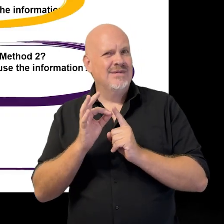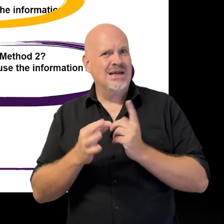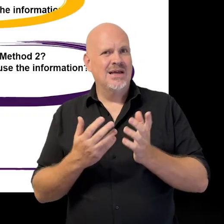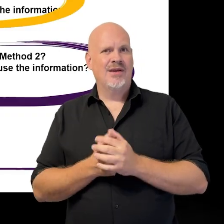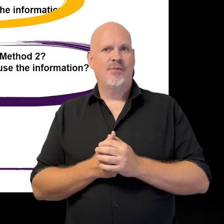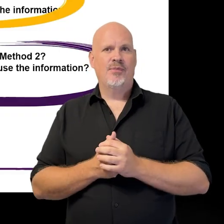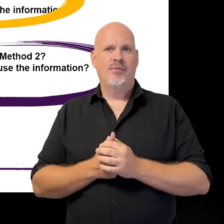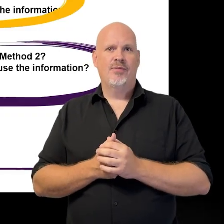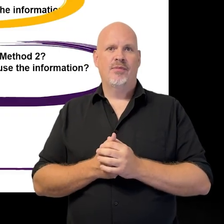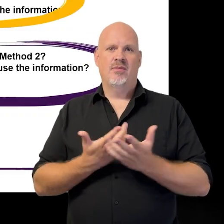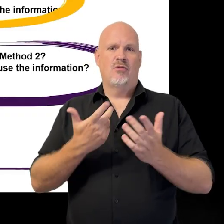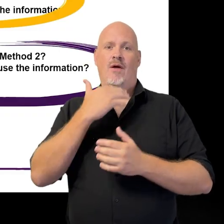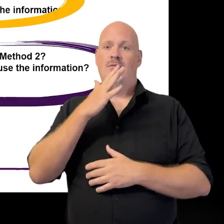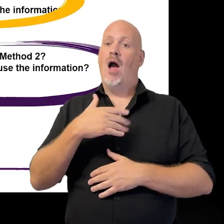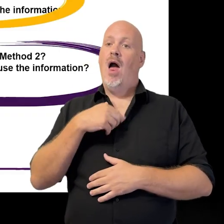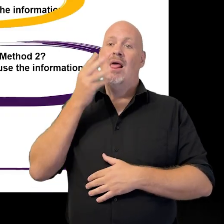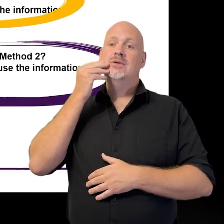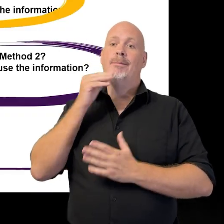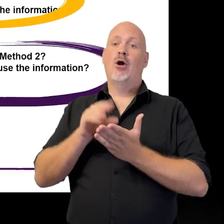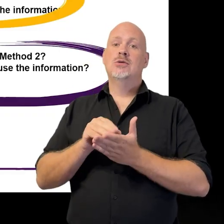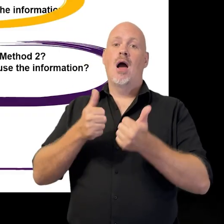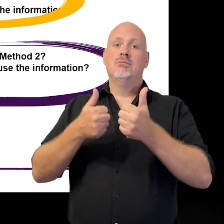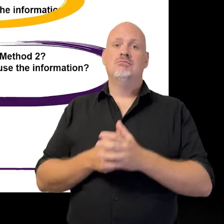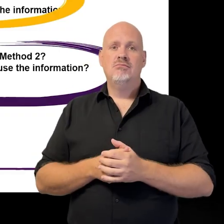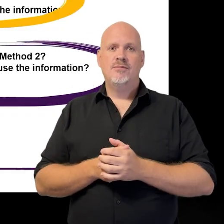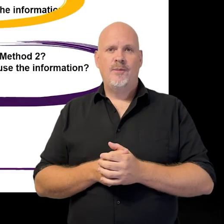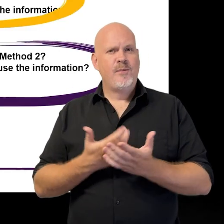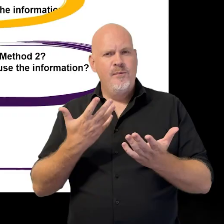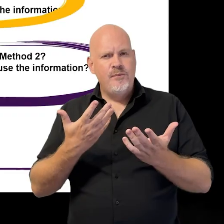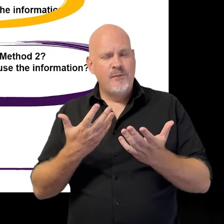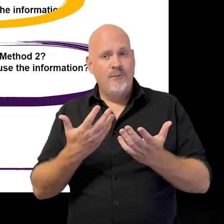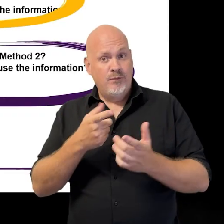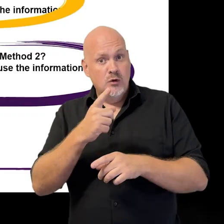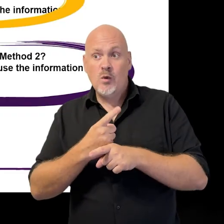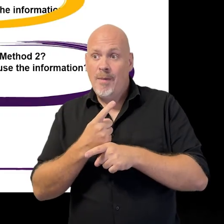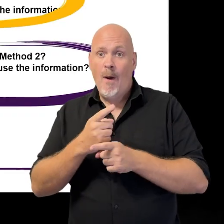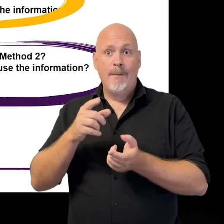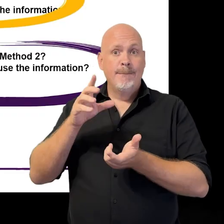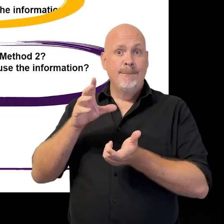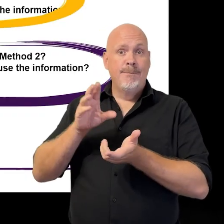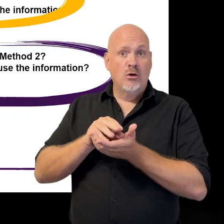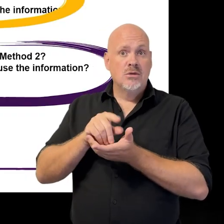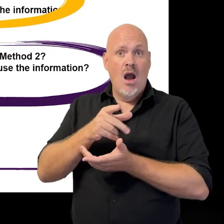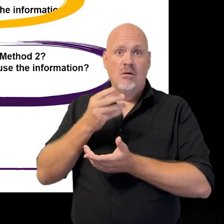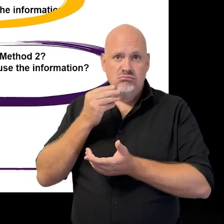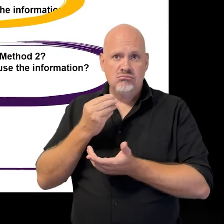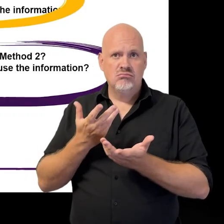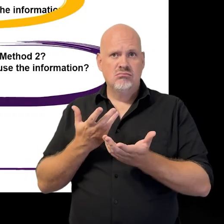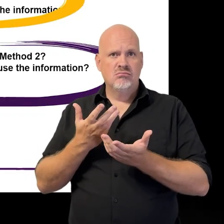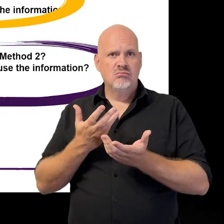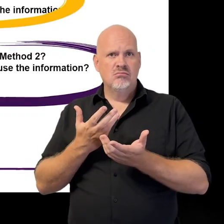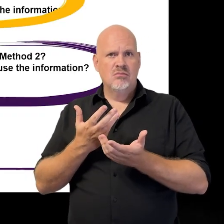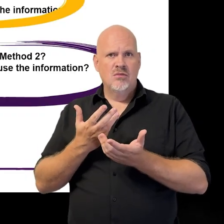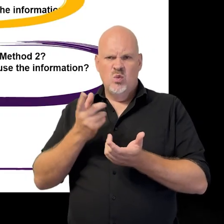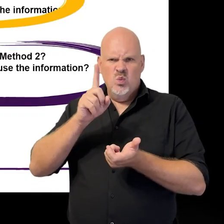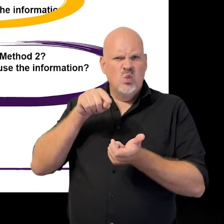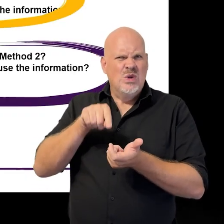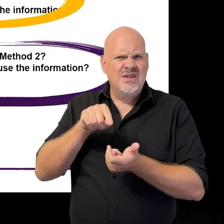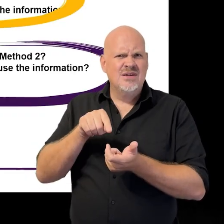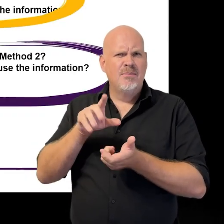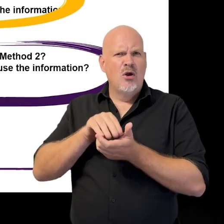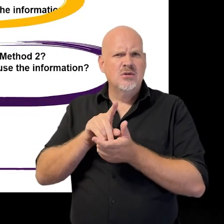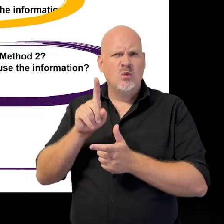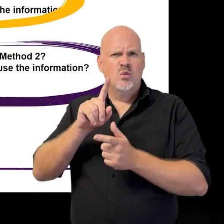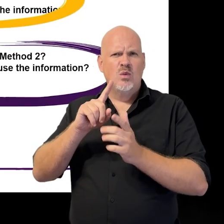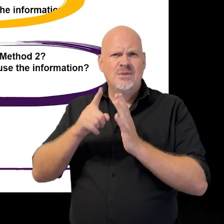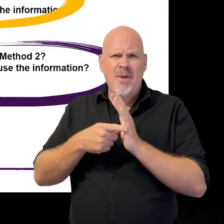is, you come up with your example, but be specific. It's not enough just to say, I listen to a podcast. If you're talking about a podcast, we want